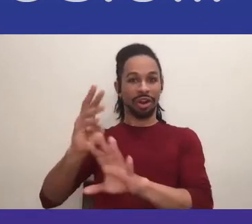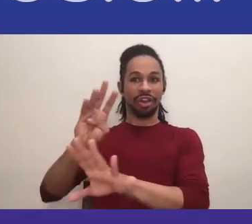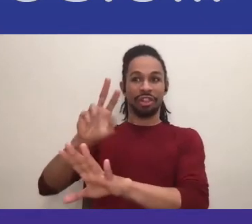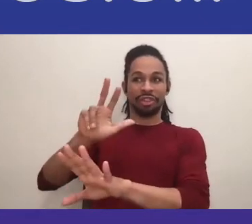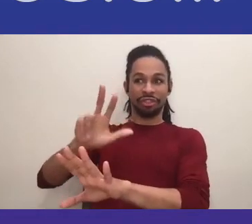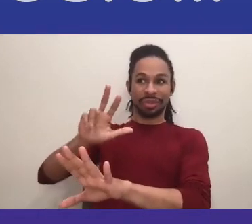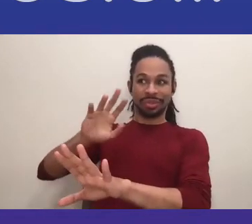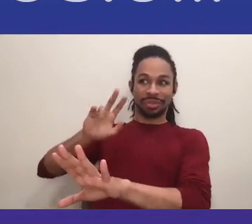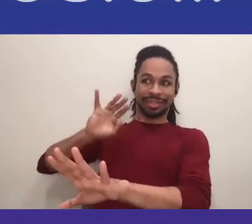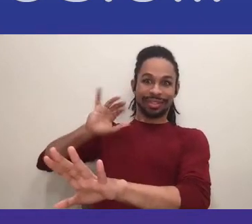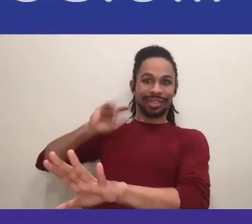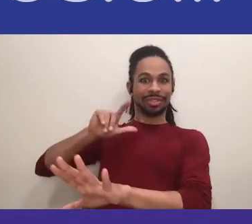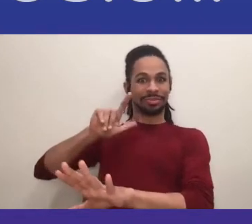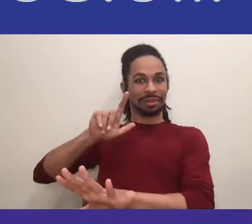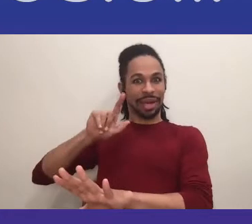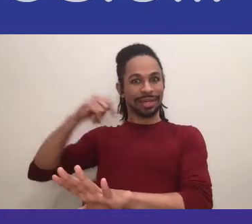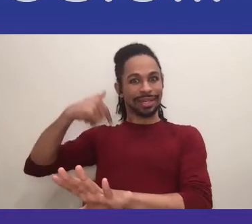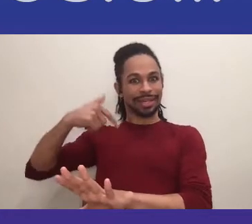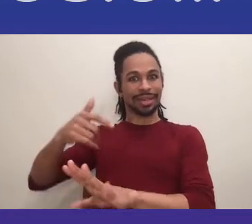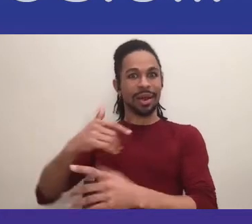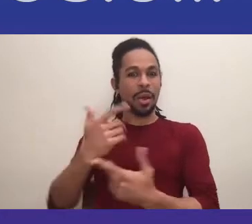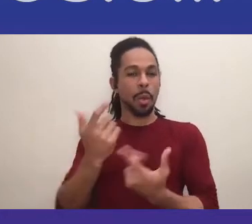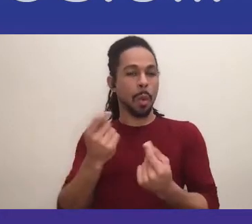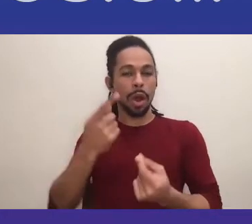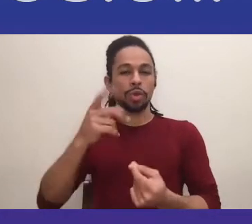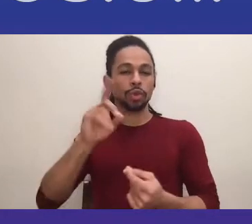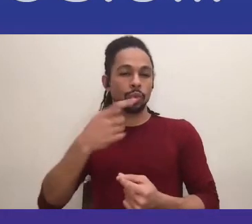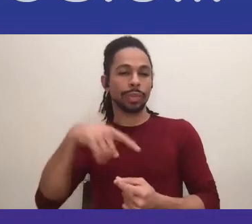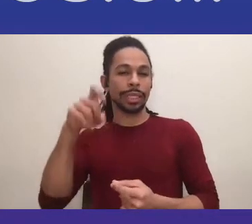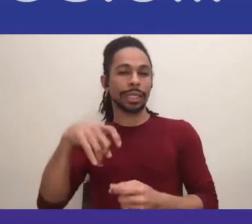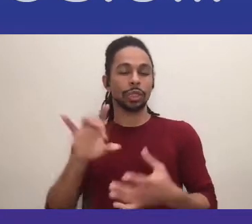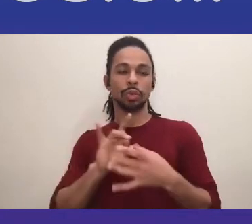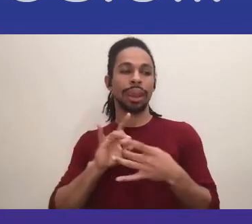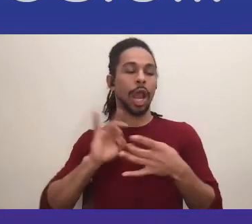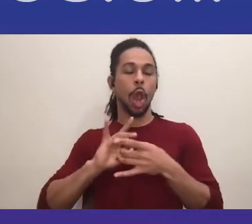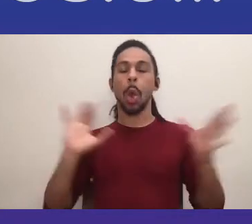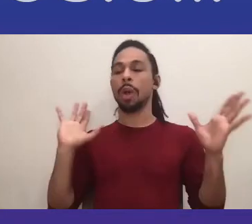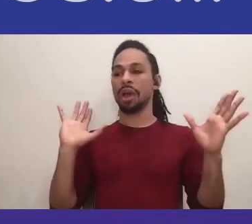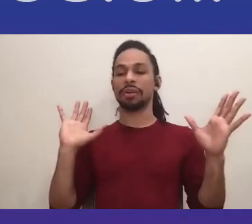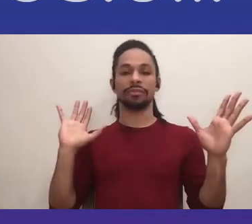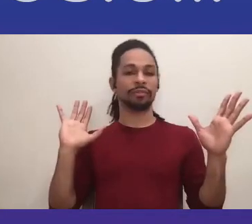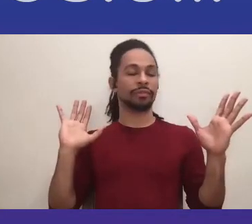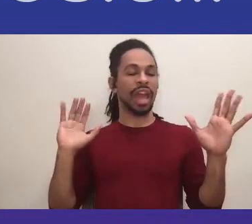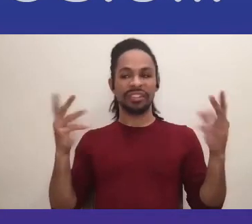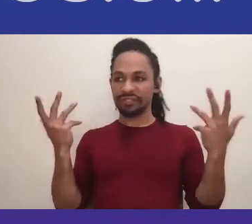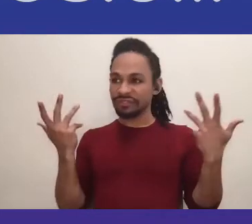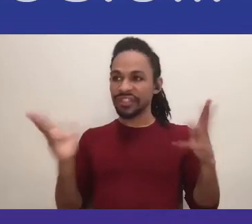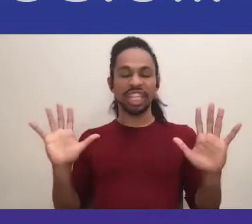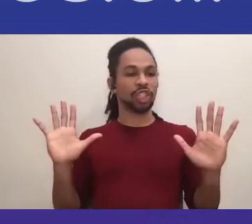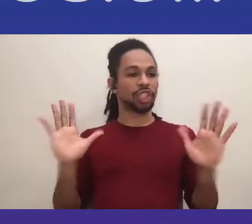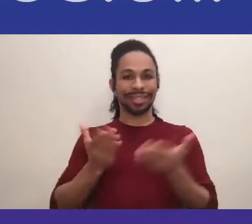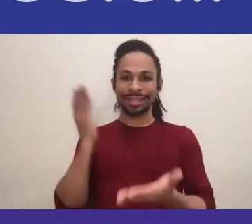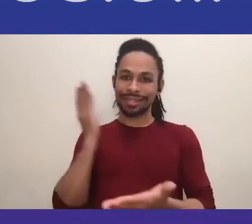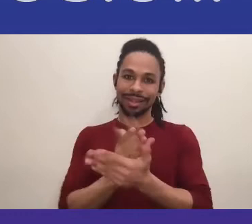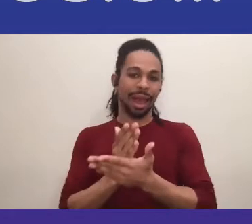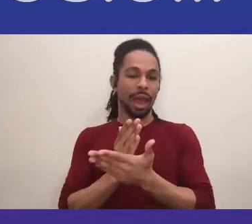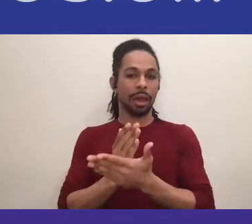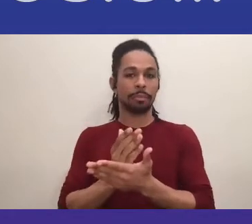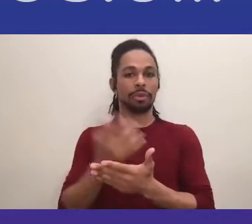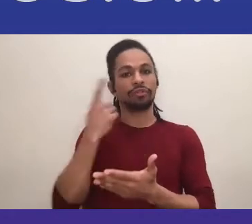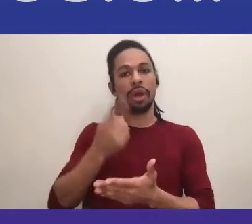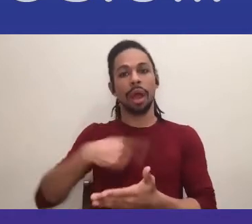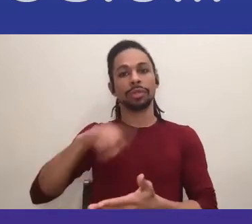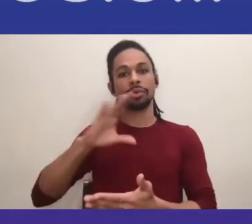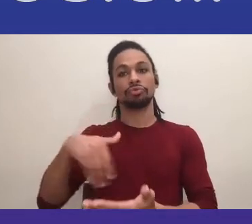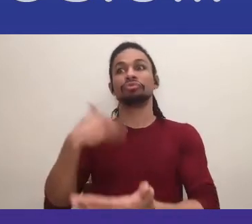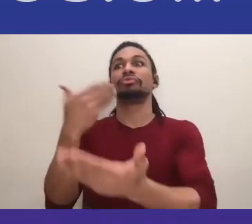So what do we have to give up, or what has to be released in our previous timescapes to be in this 2035 that